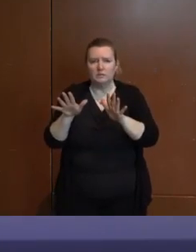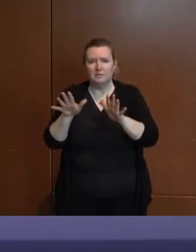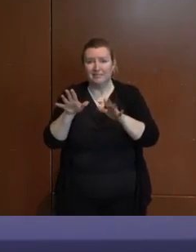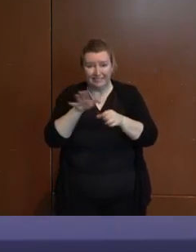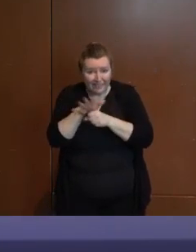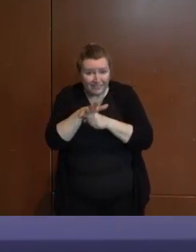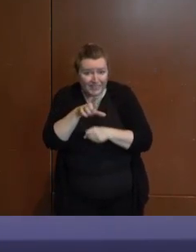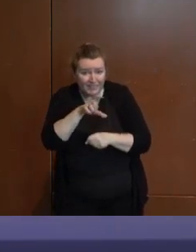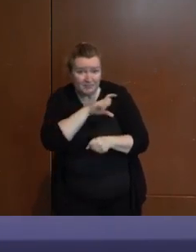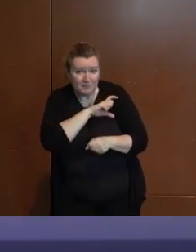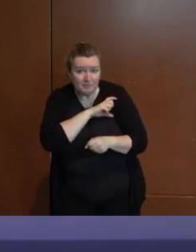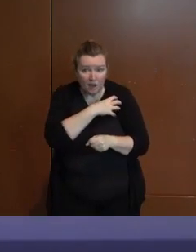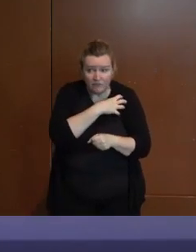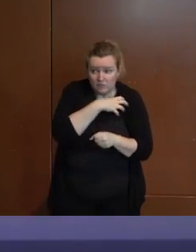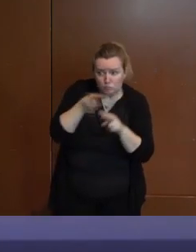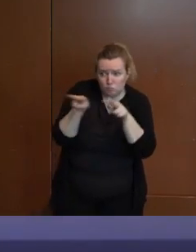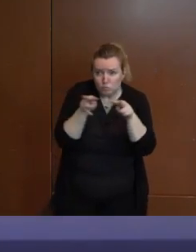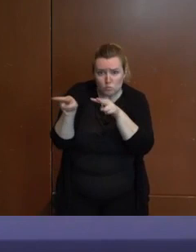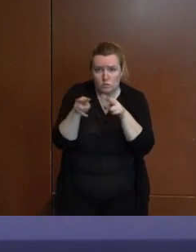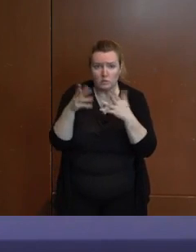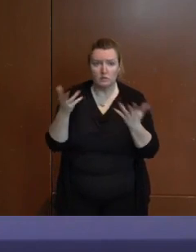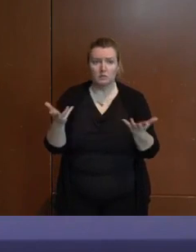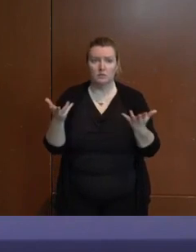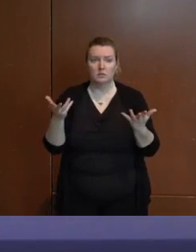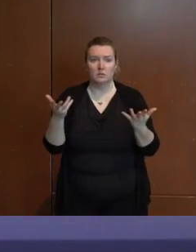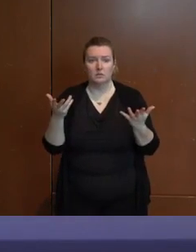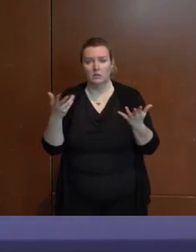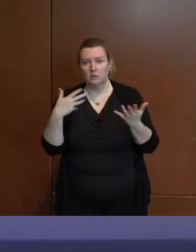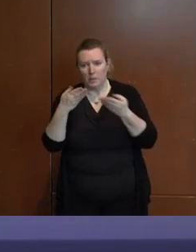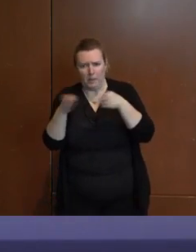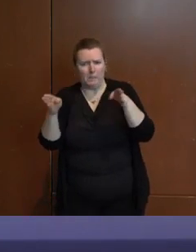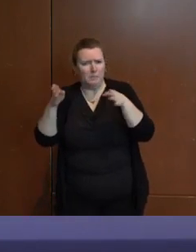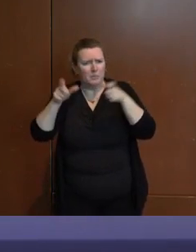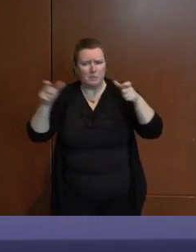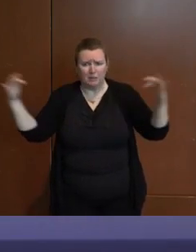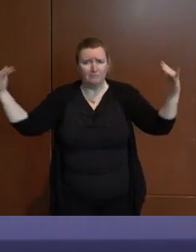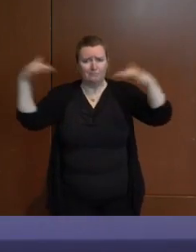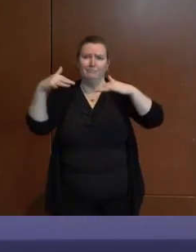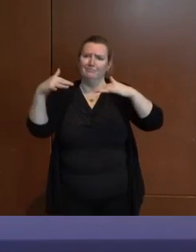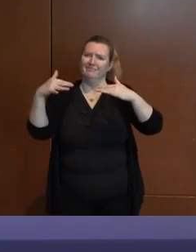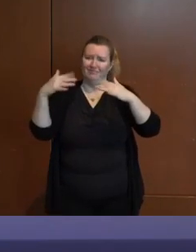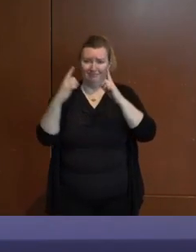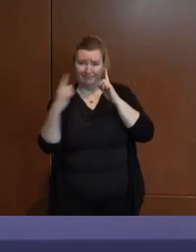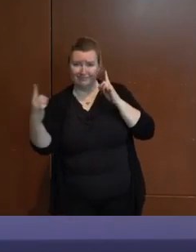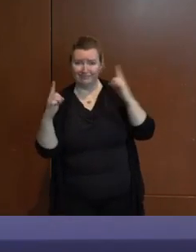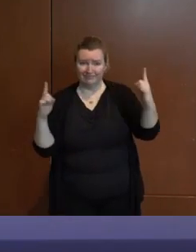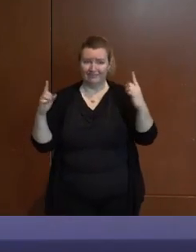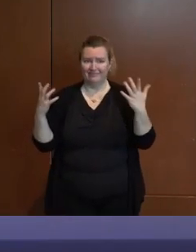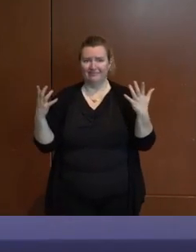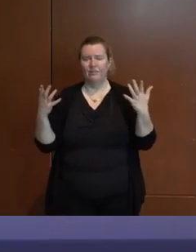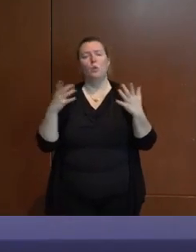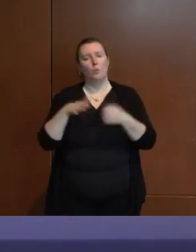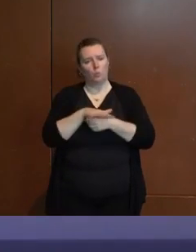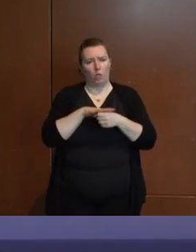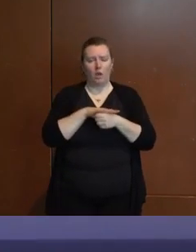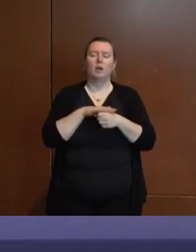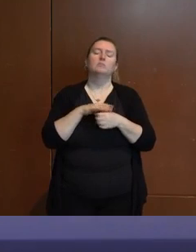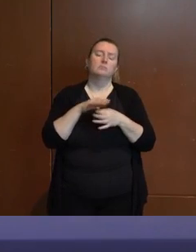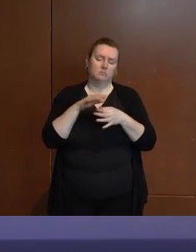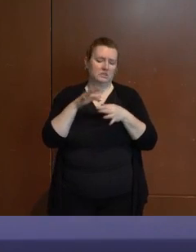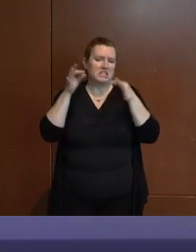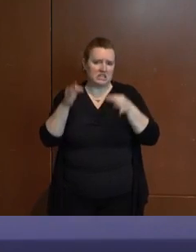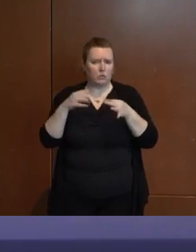to monitor those public places. So it is a local decision that we work closely with them on, but that's one of the few exceptions